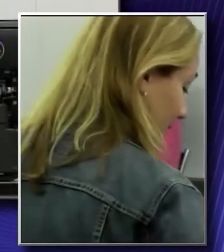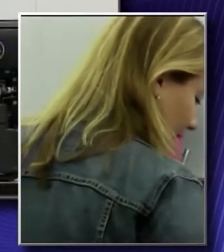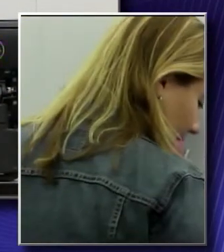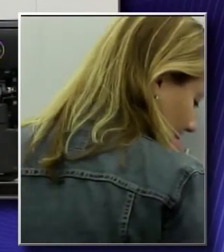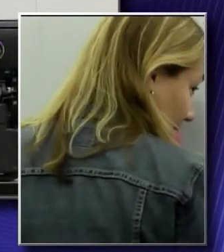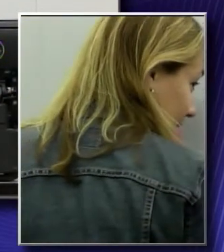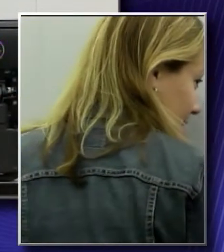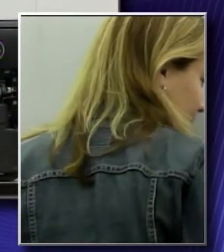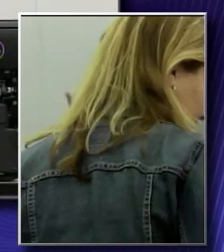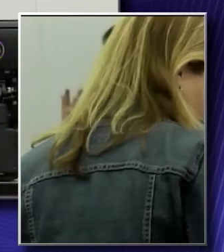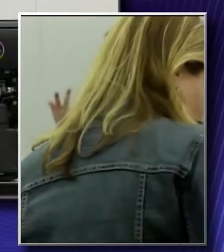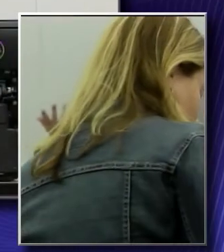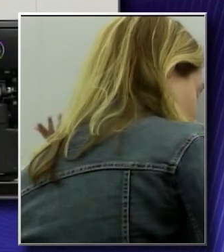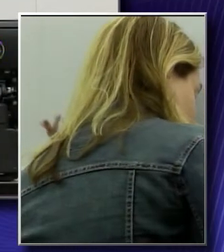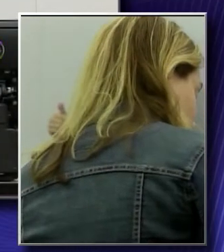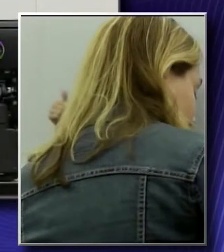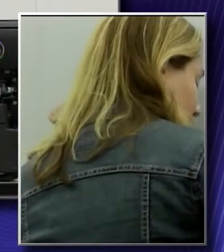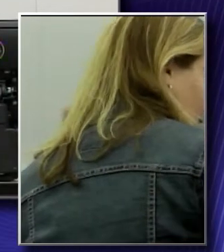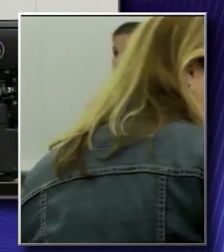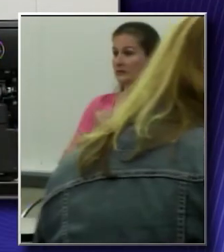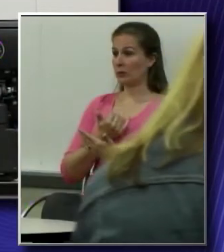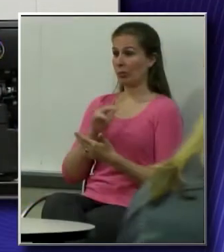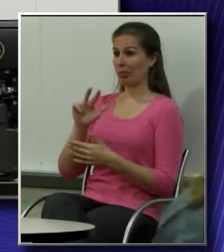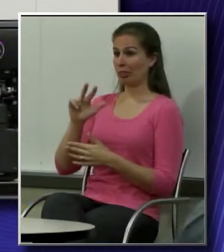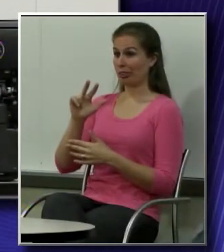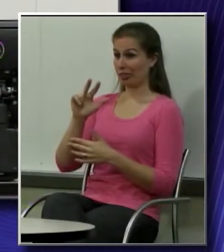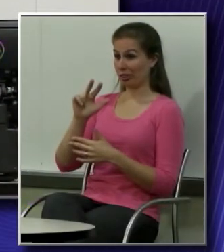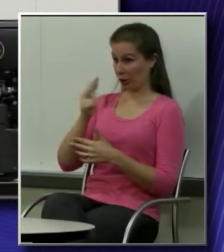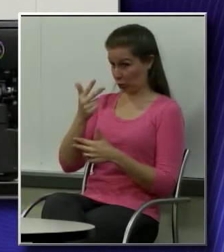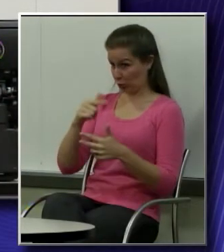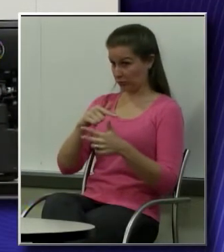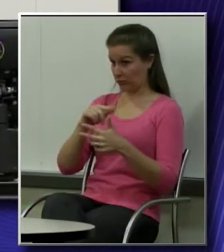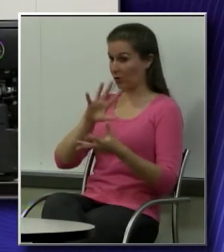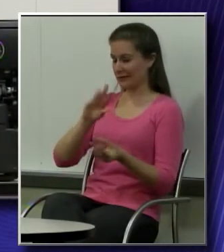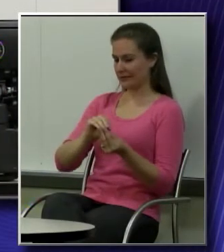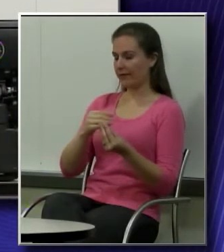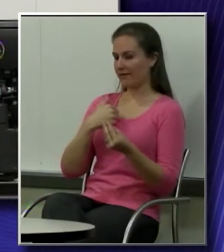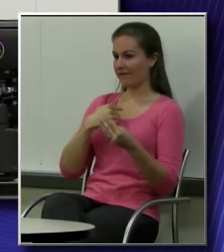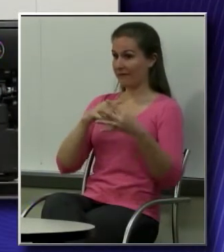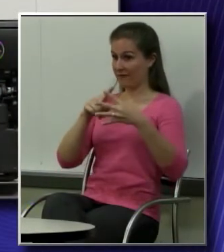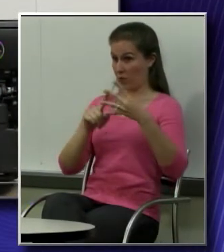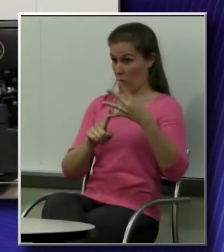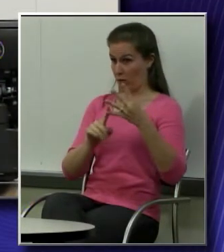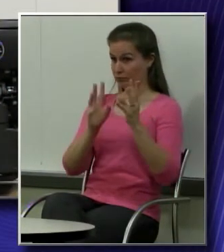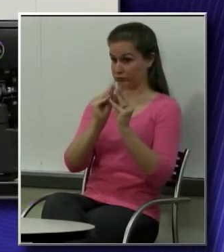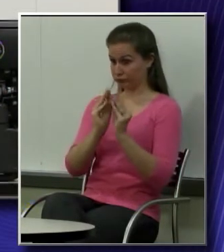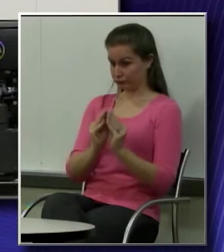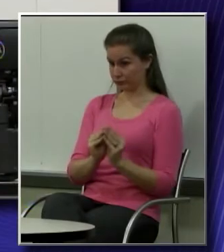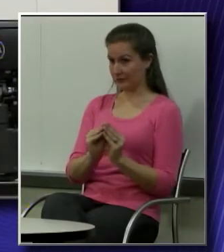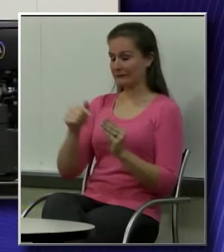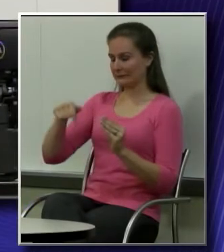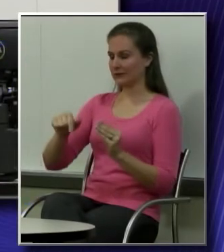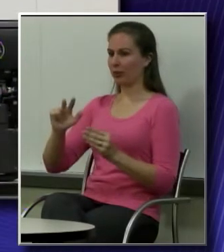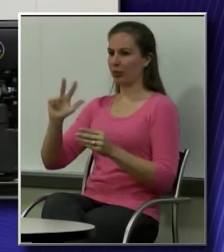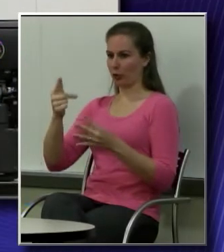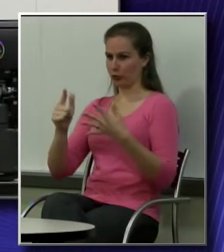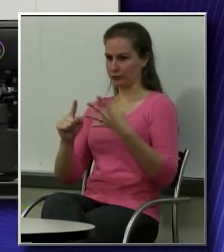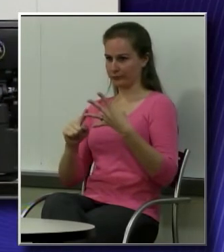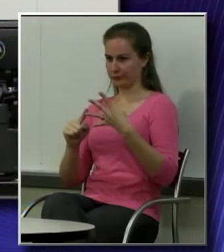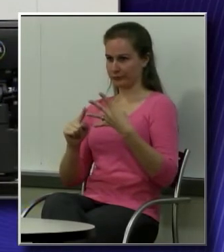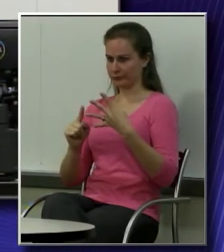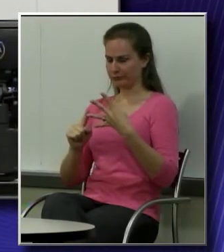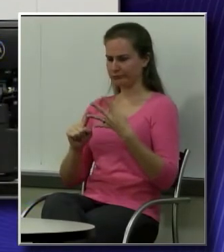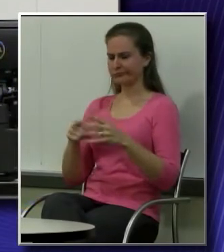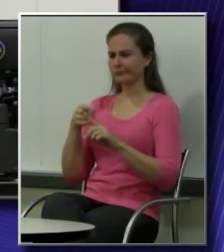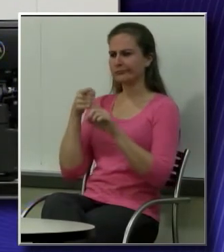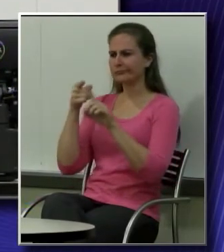University for the third of four public forums, which are designed to garner